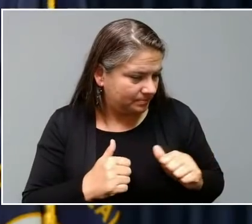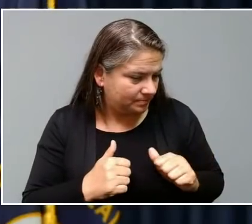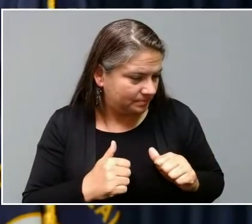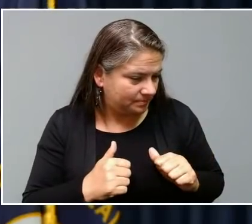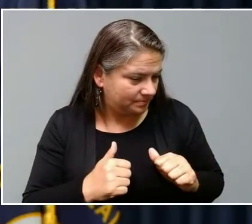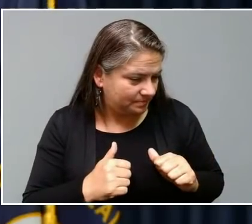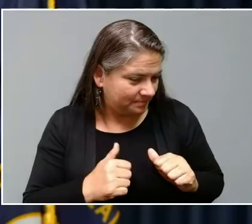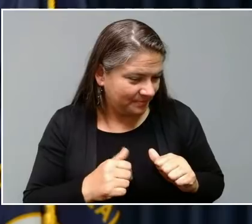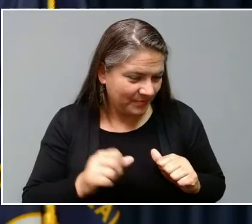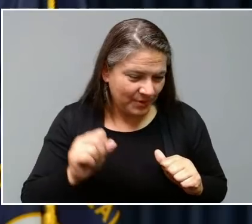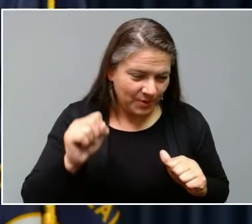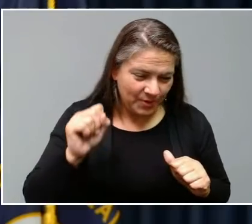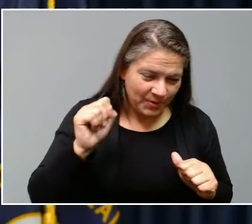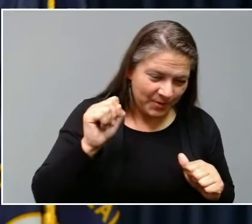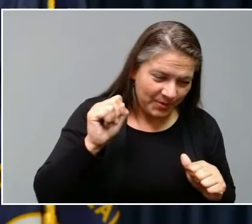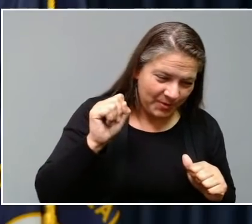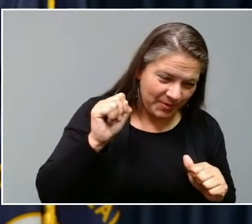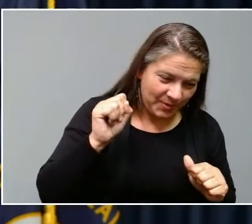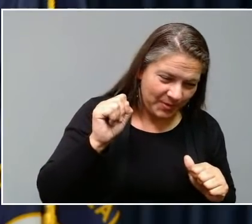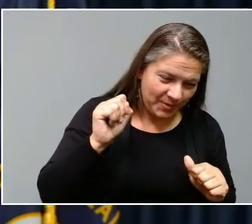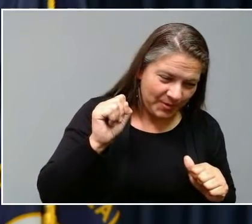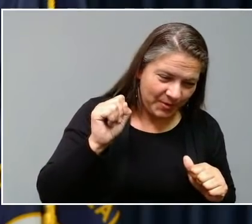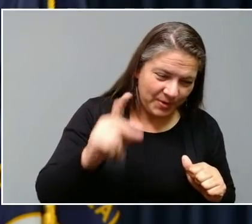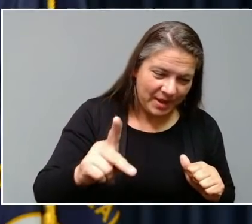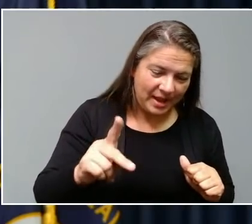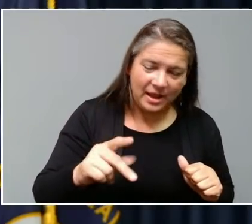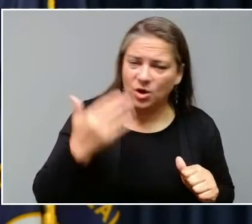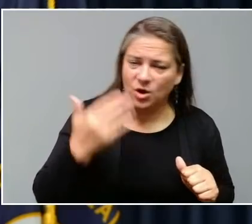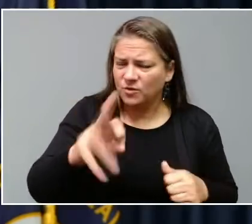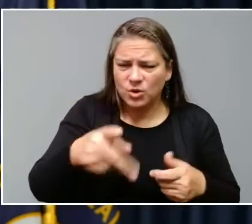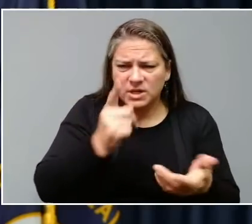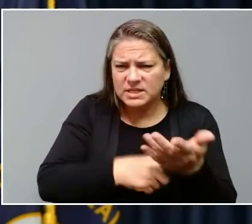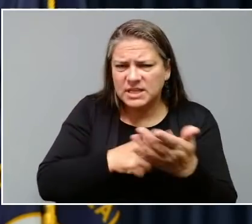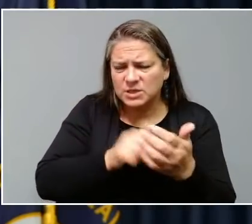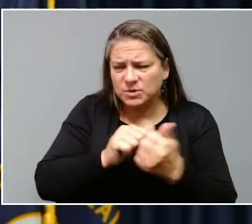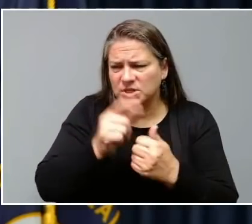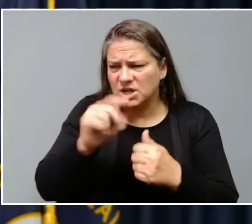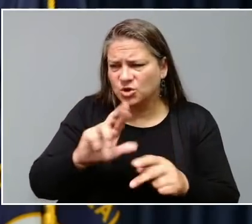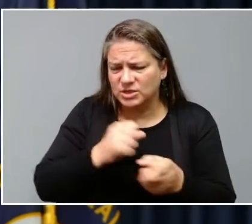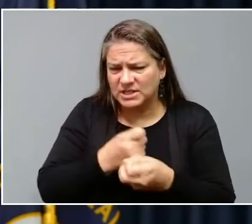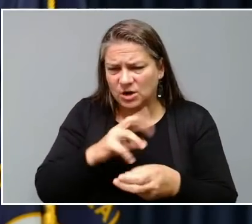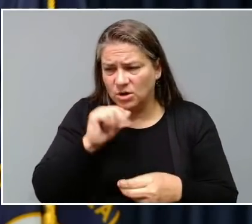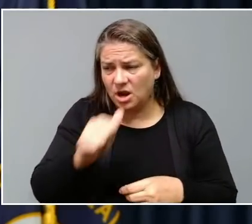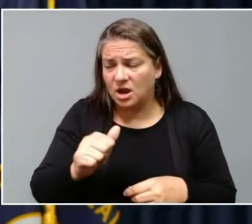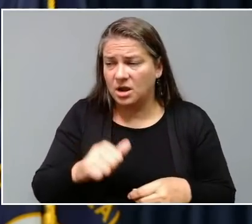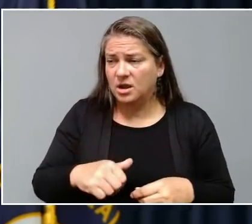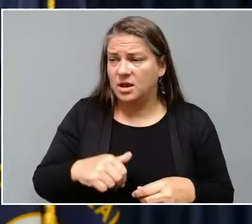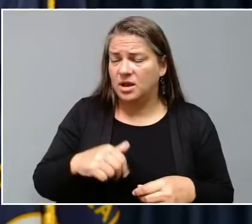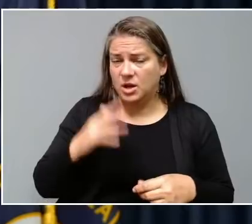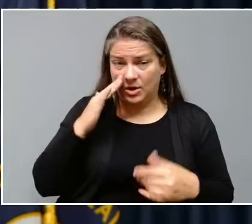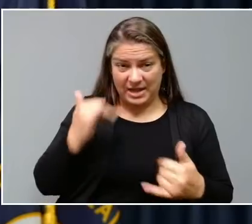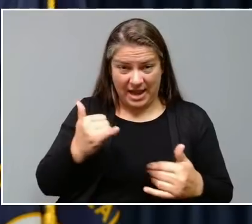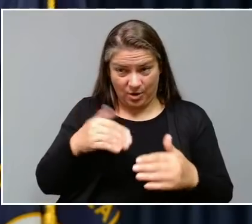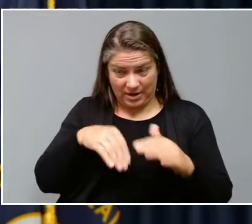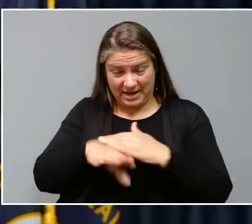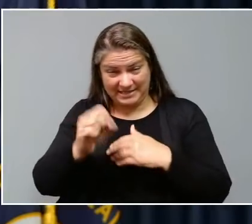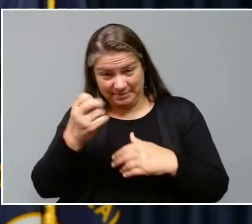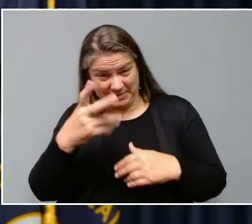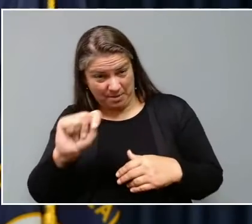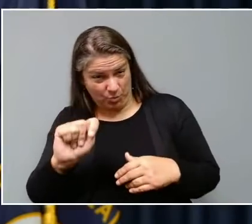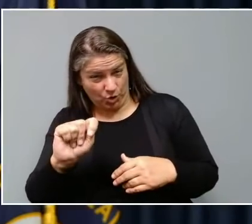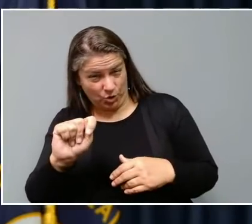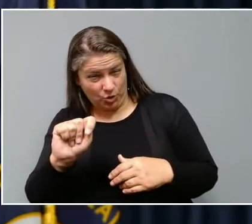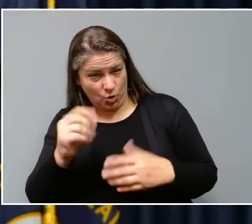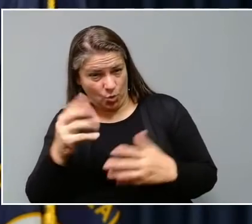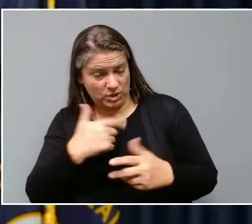Okay, sorry. So I'm not sure if this has come up yet in talks with Dr. Stack and the team, but as we kind of get into September here, what should we be